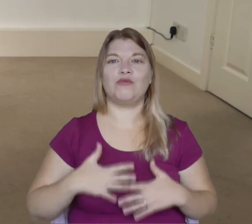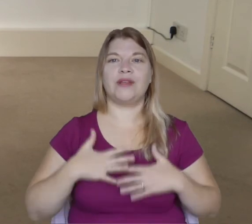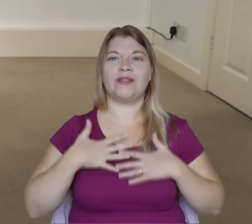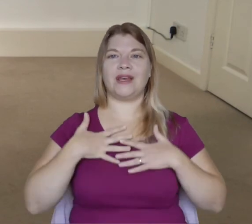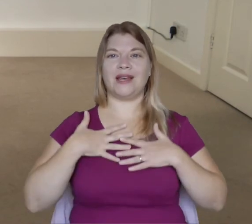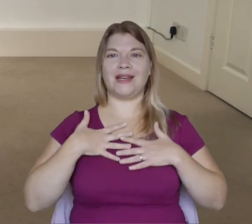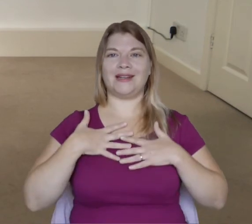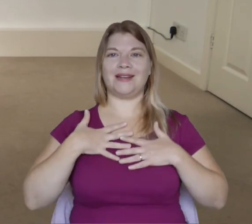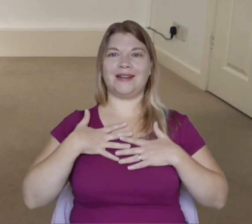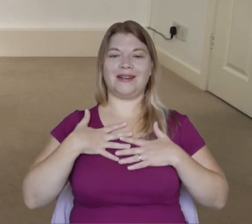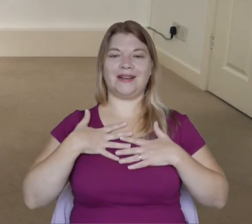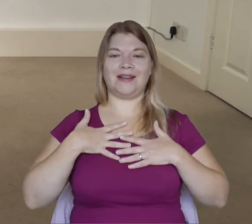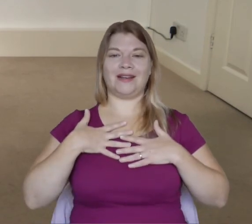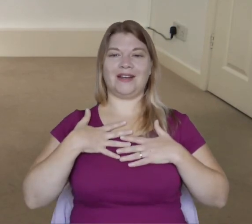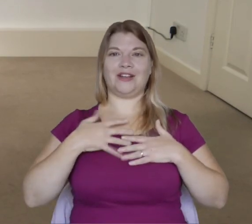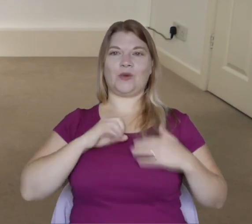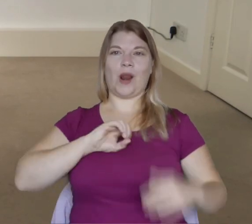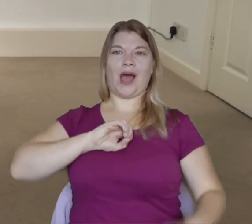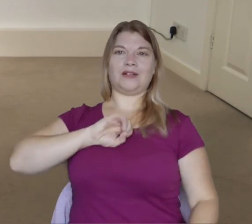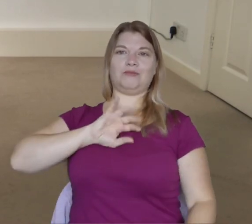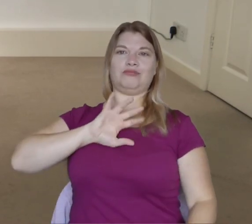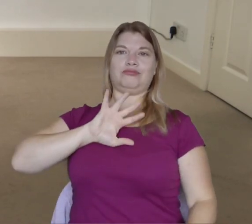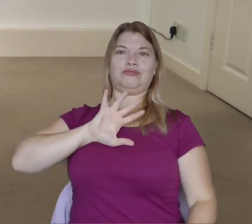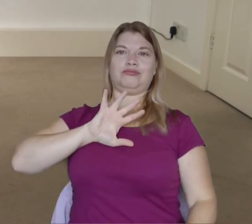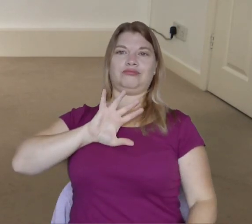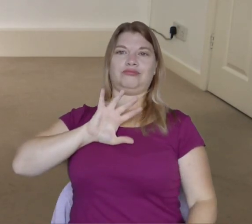that light up to the ceiling.